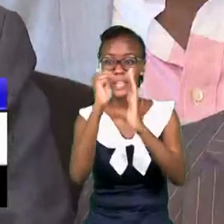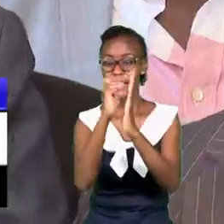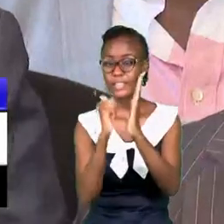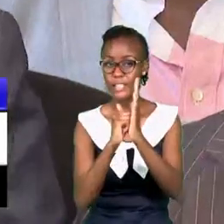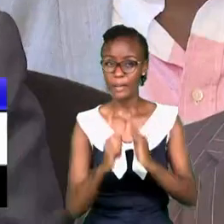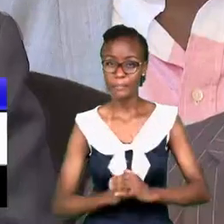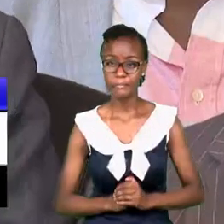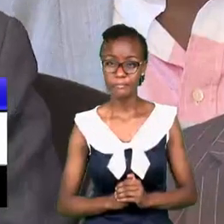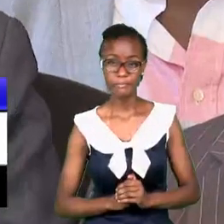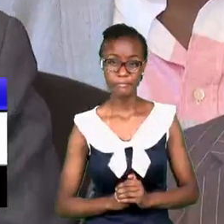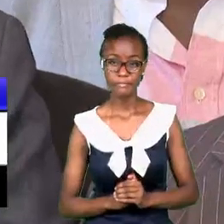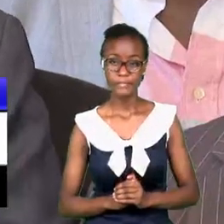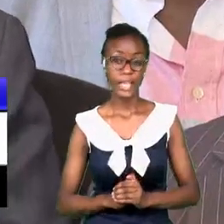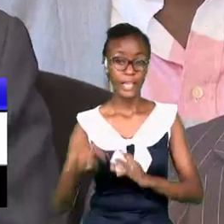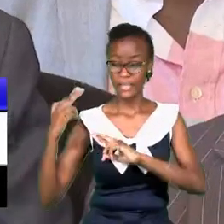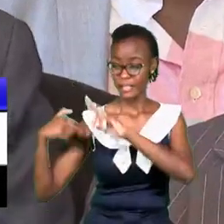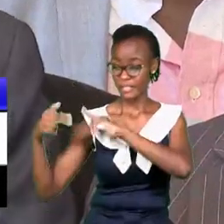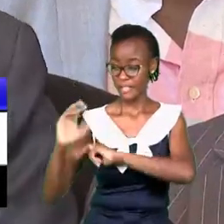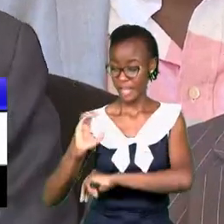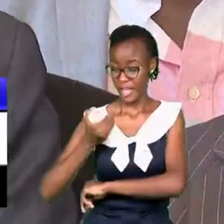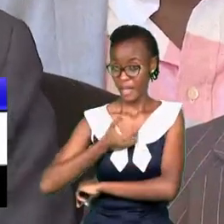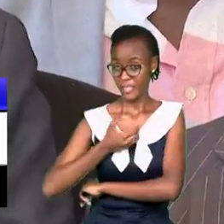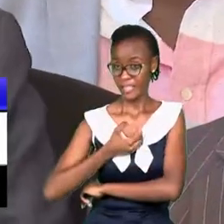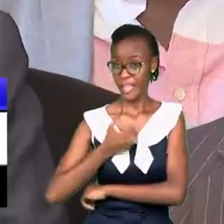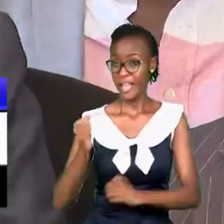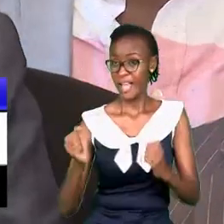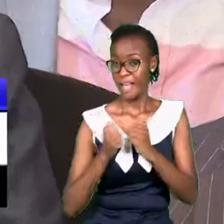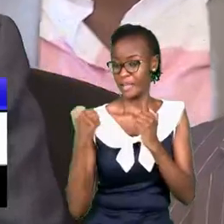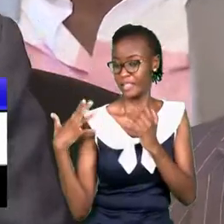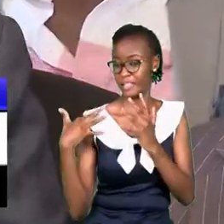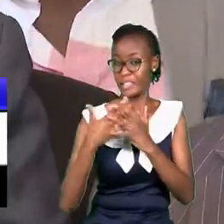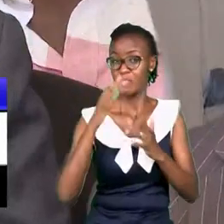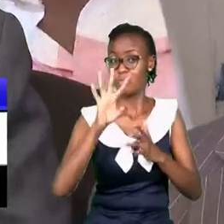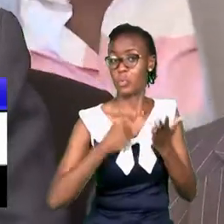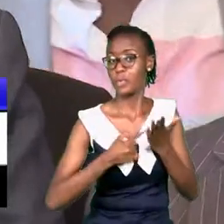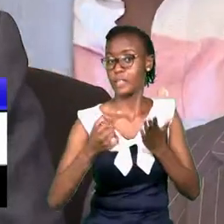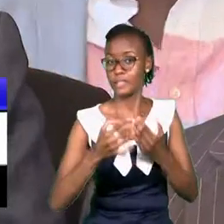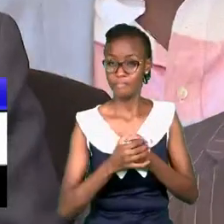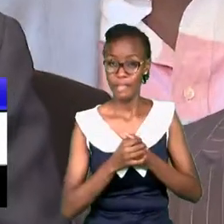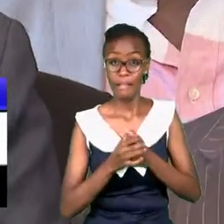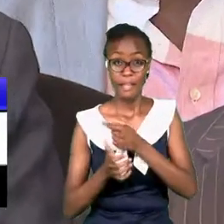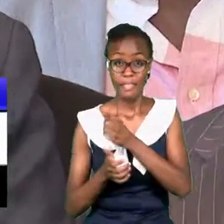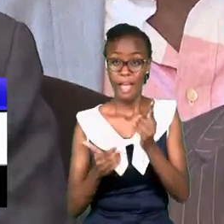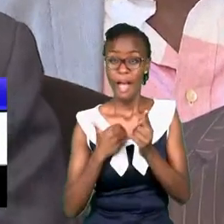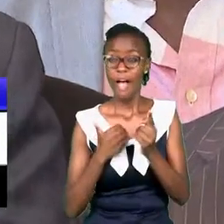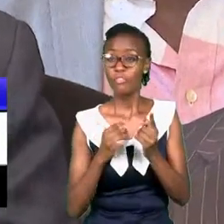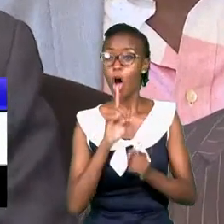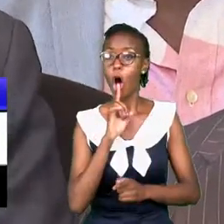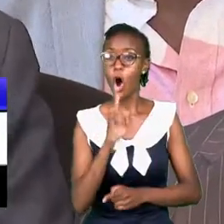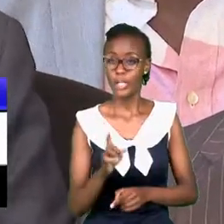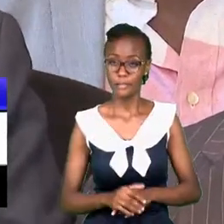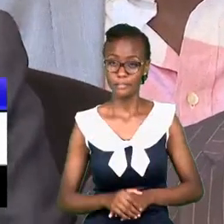The history towards this meeting is some 4 weeks back. We received instructions from